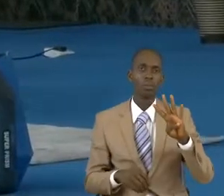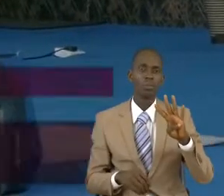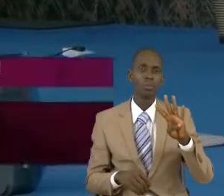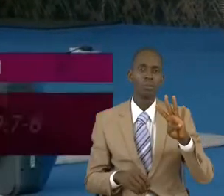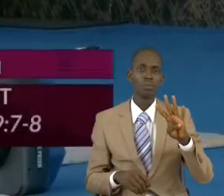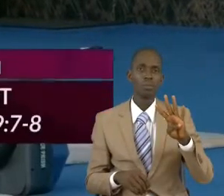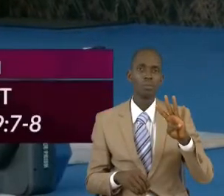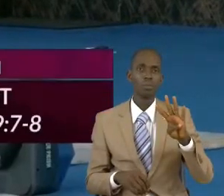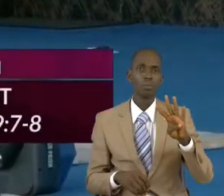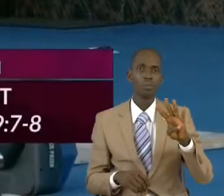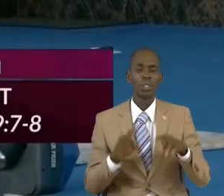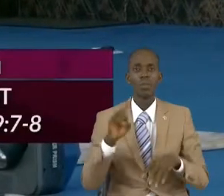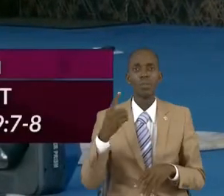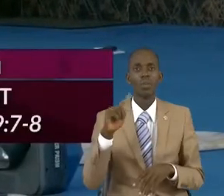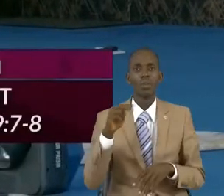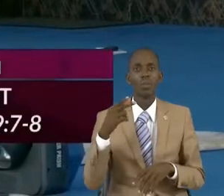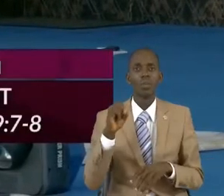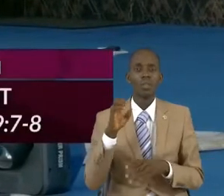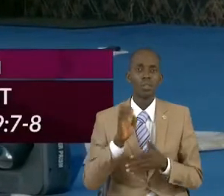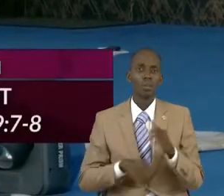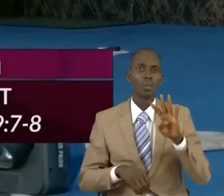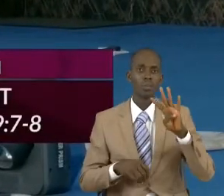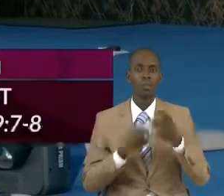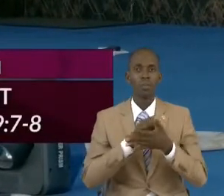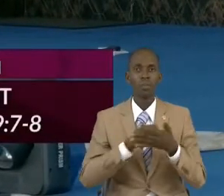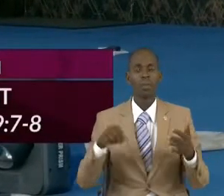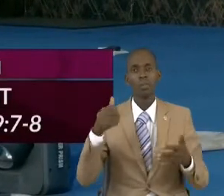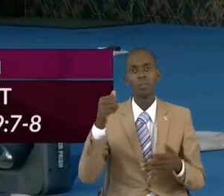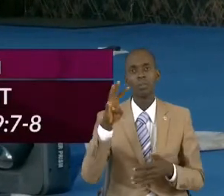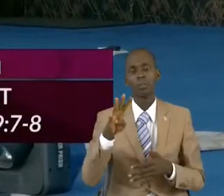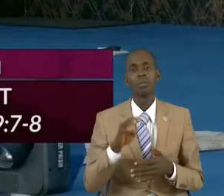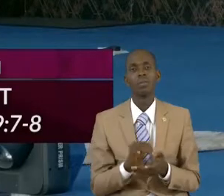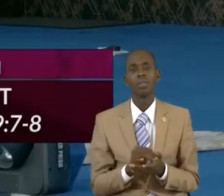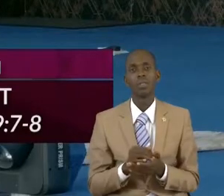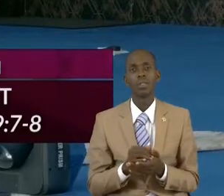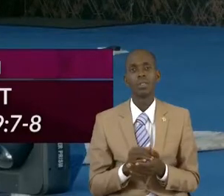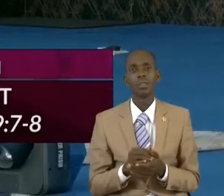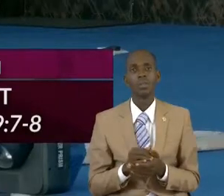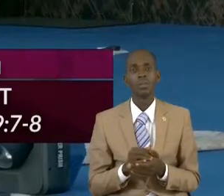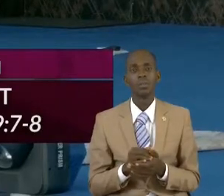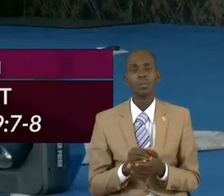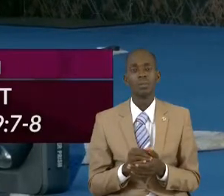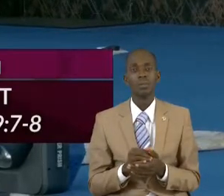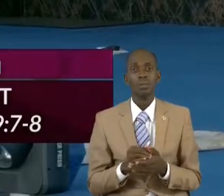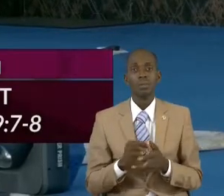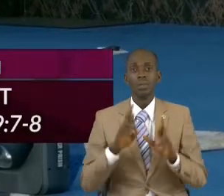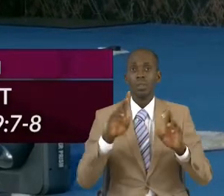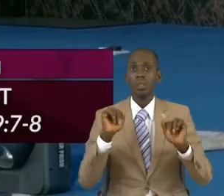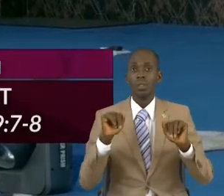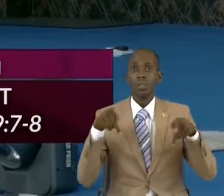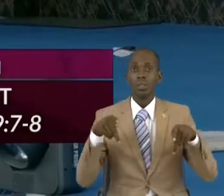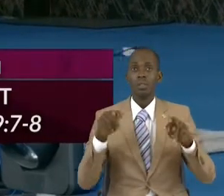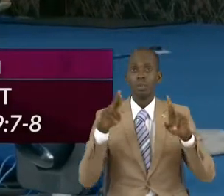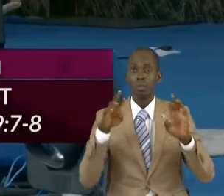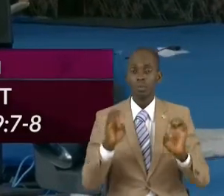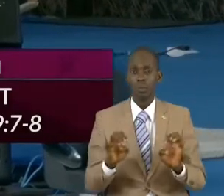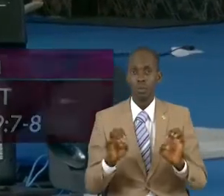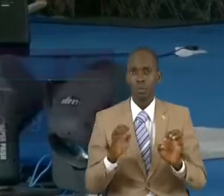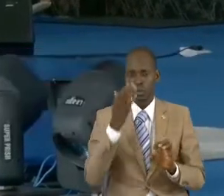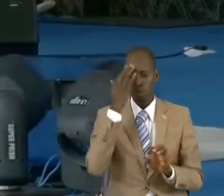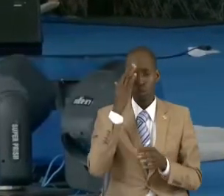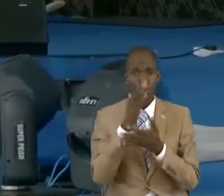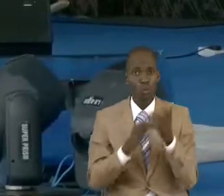I'm reading from verse 14. The rapture. You know, there are people, they have a habit